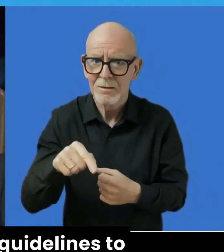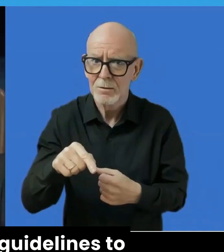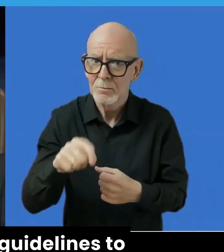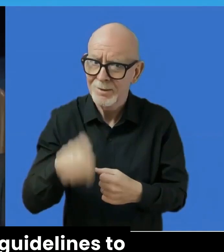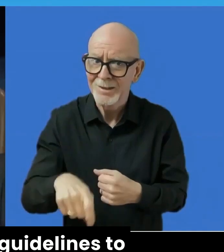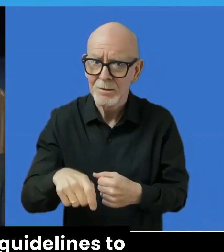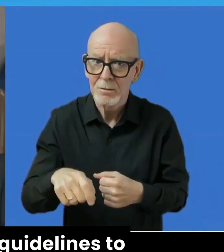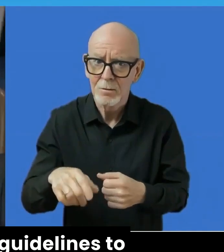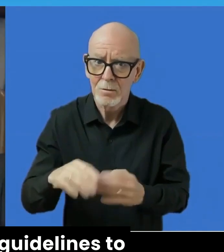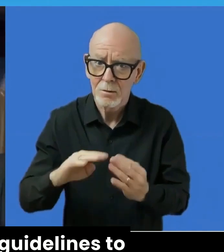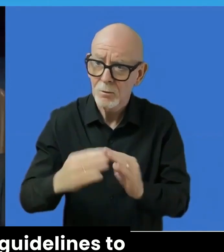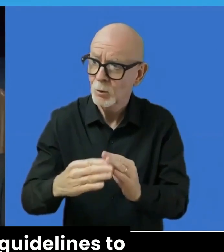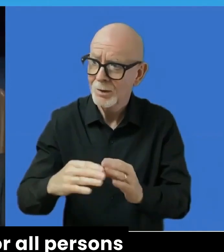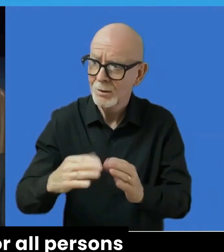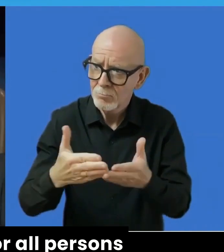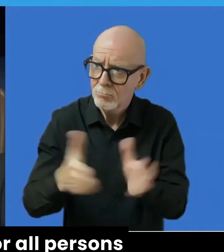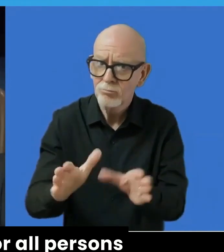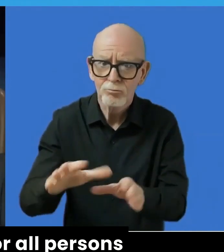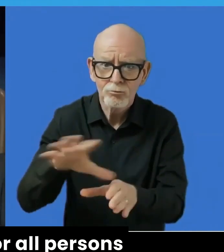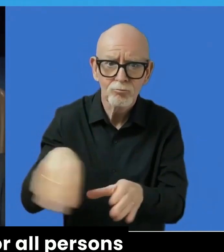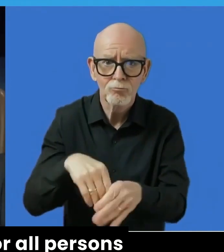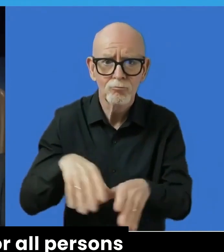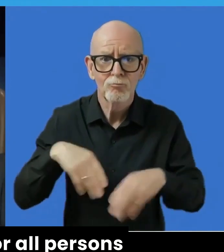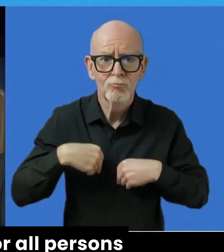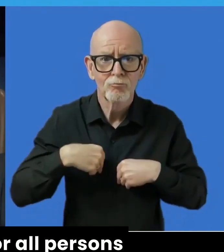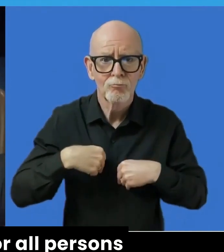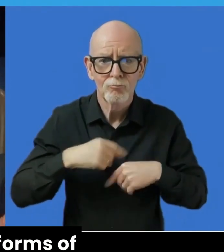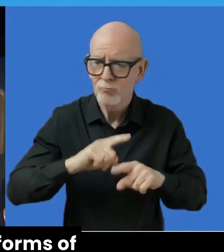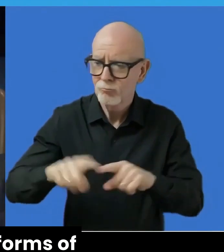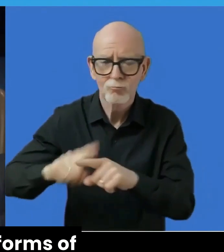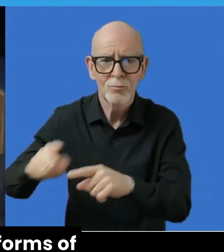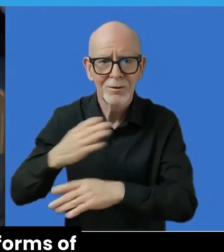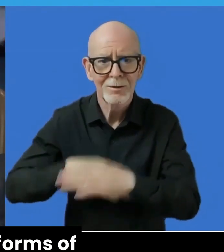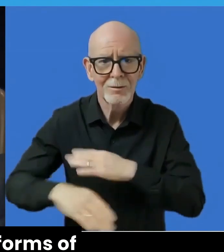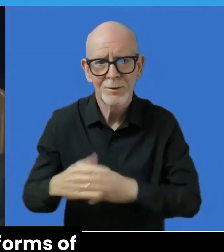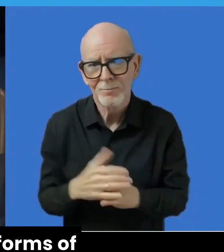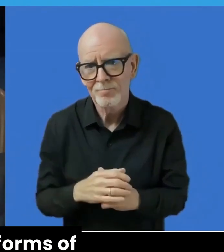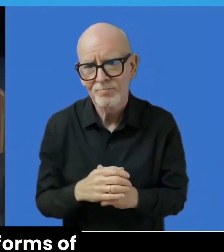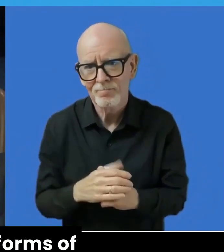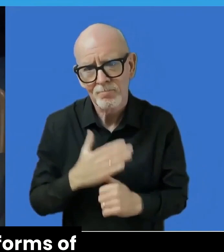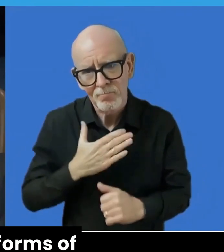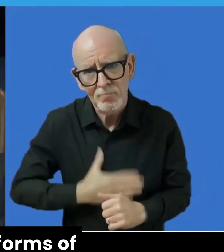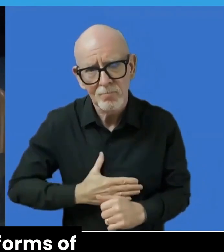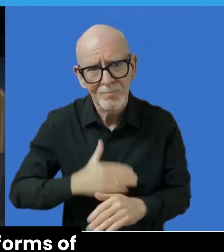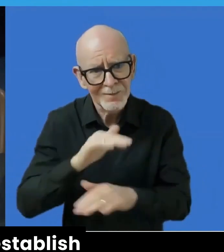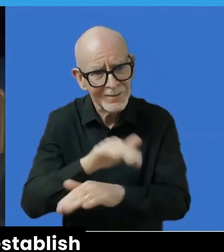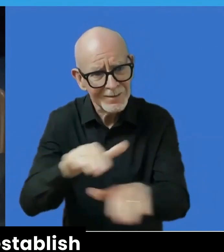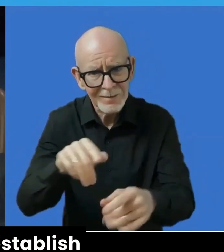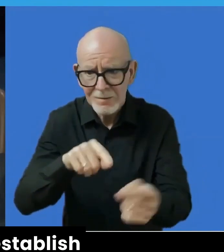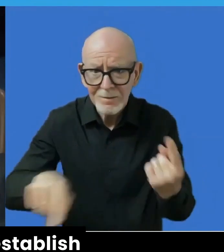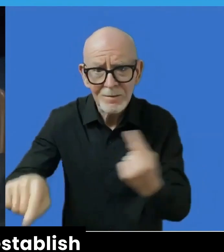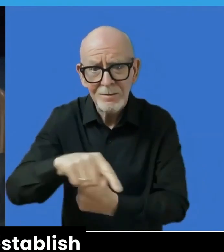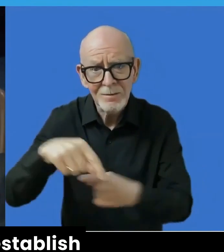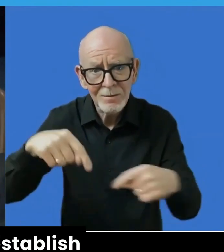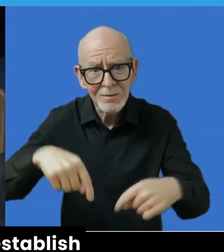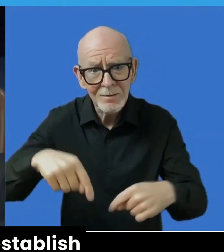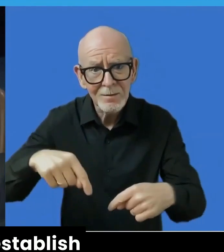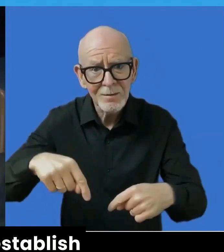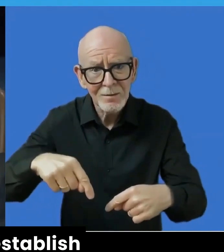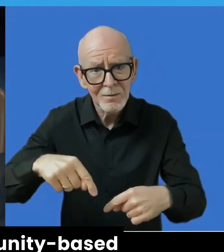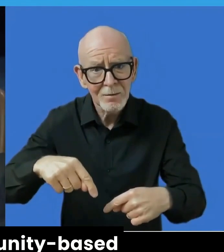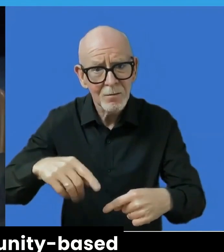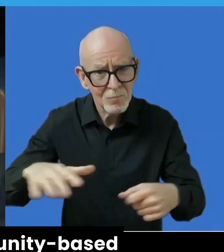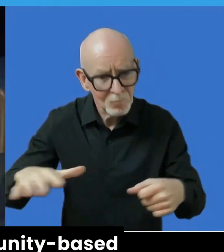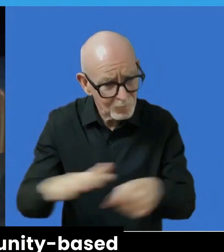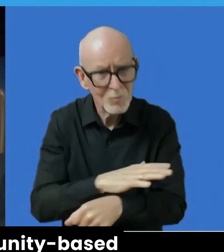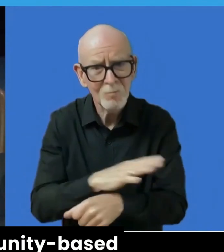Respect guidelines. To support community living for all persons with disabilities and all forms of institutionalization and